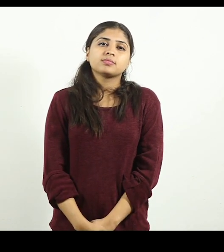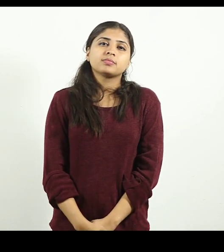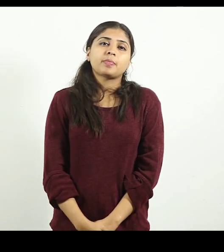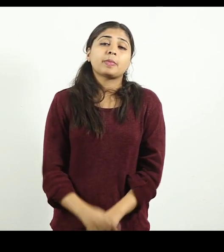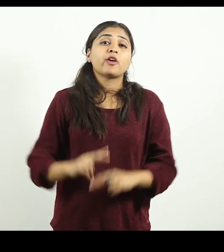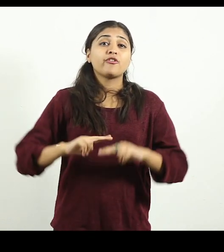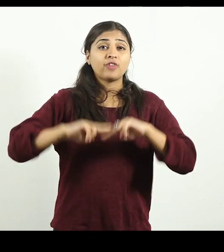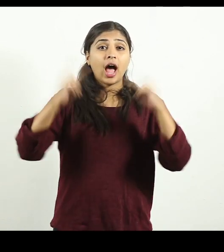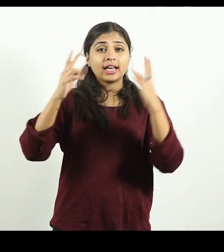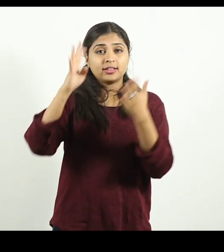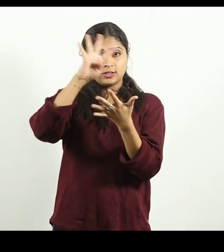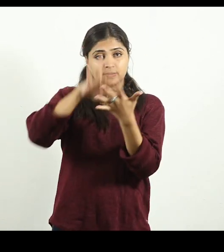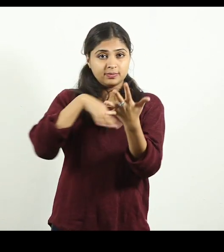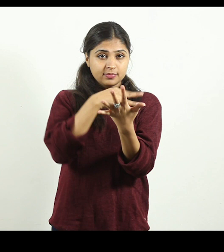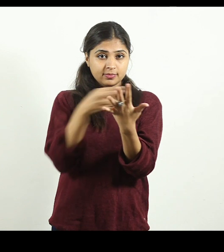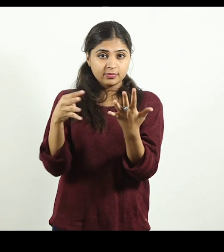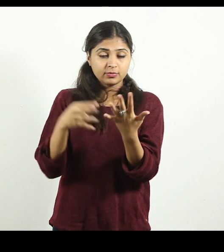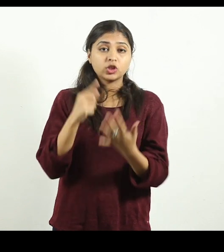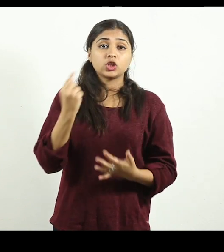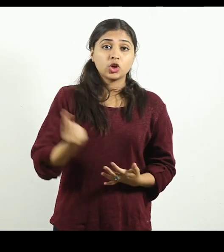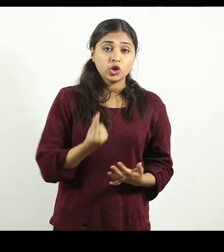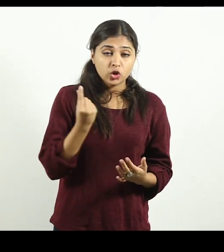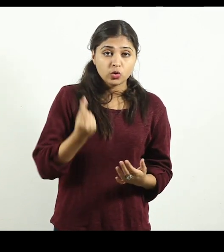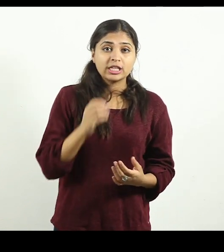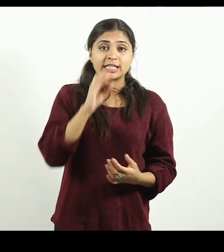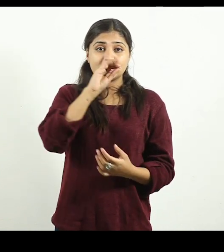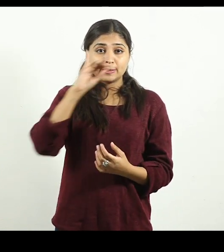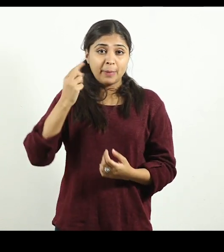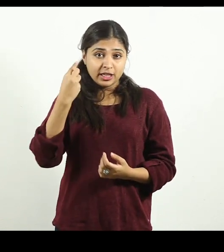Using spell check feature.